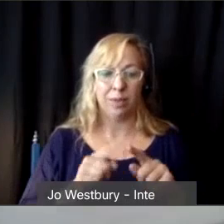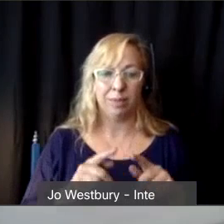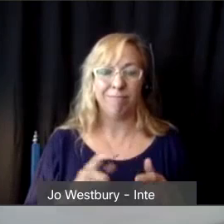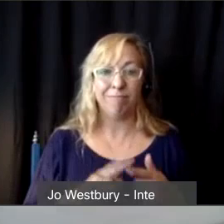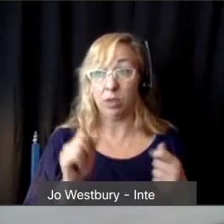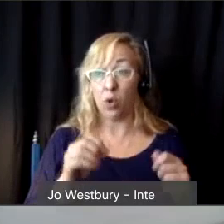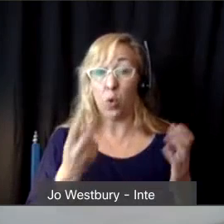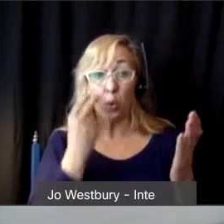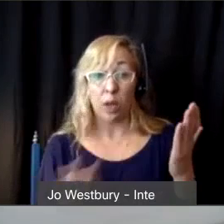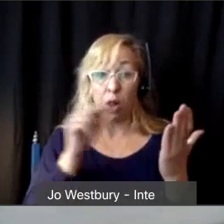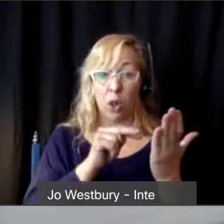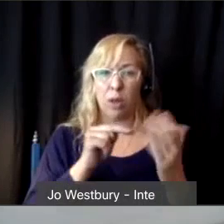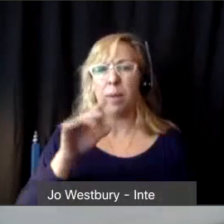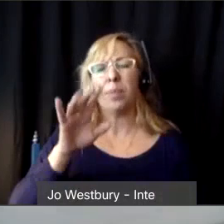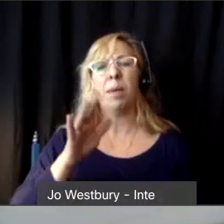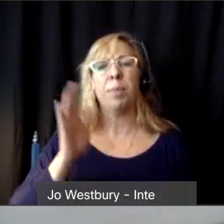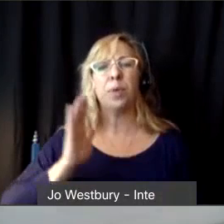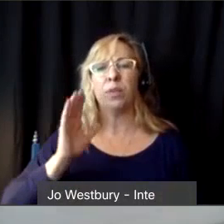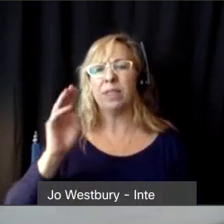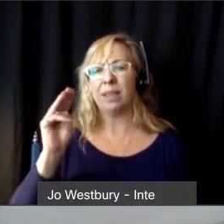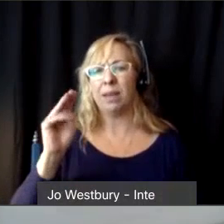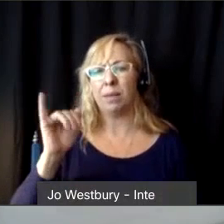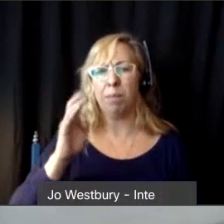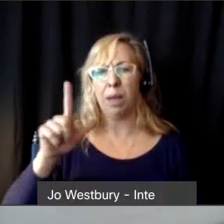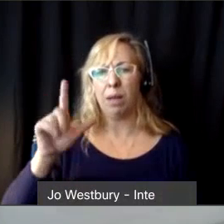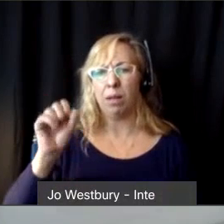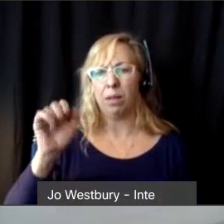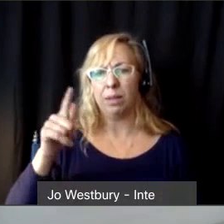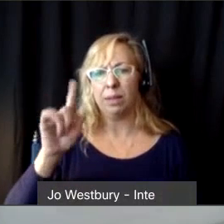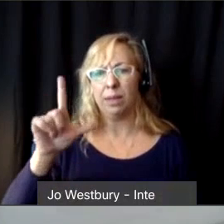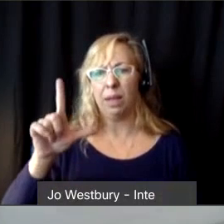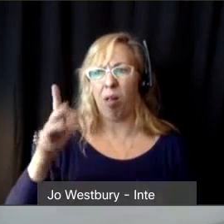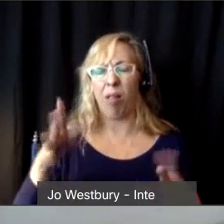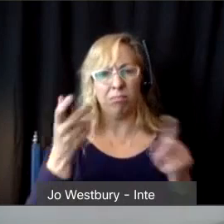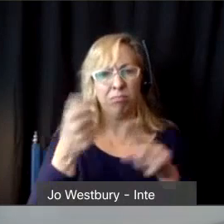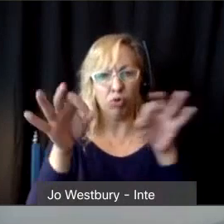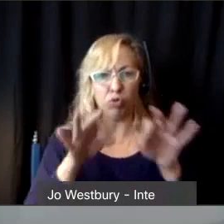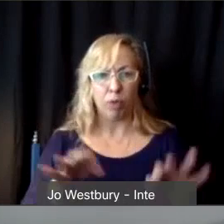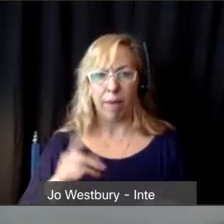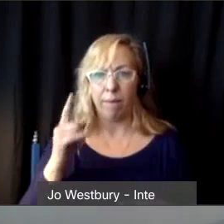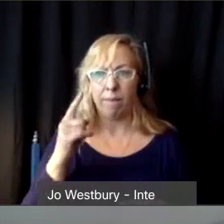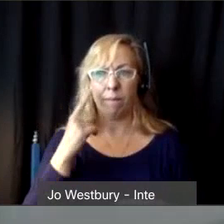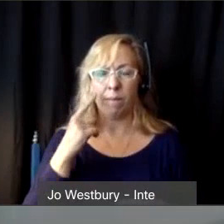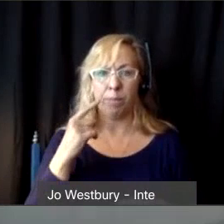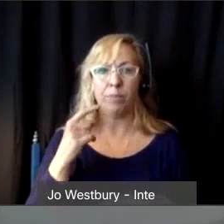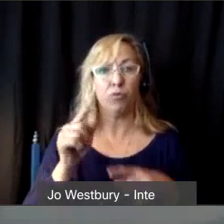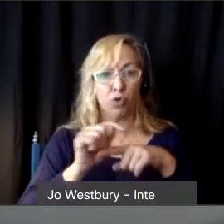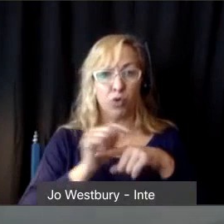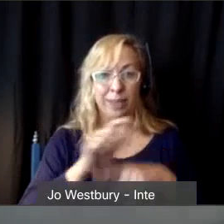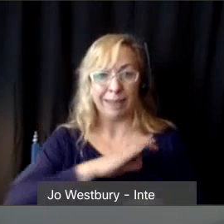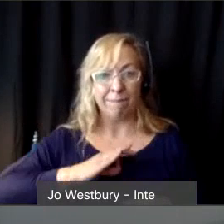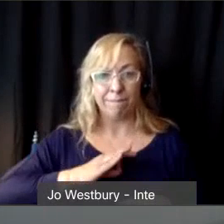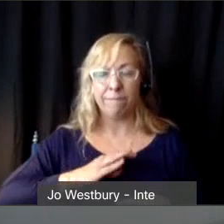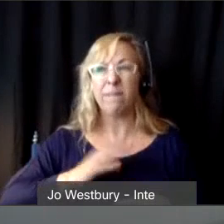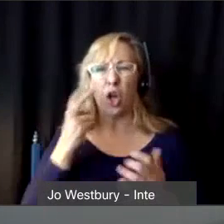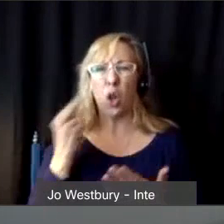to the training that Michael Siegelman did for their staff, and I believe that training is also posted on our website. Ensure that the